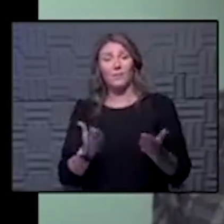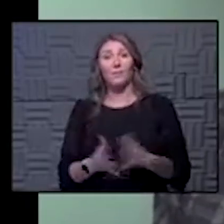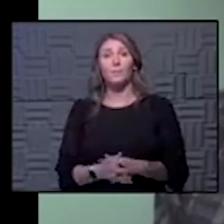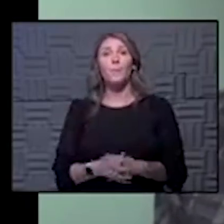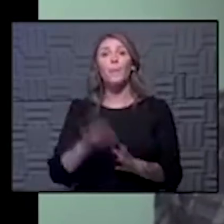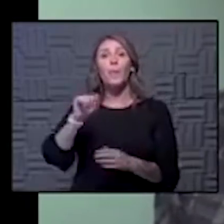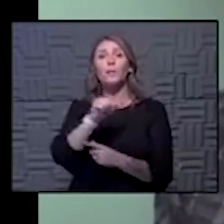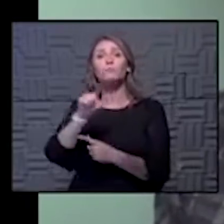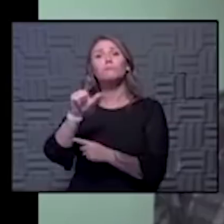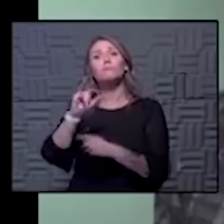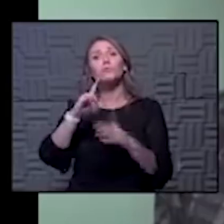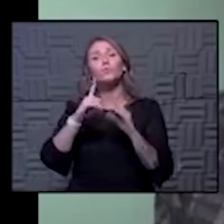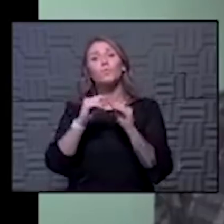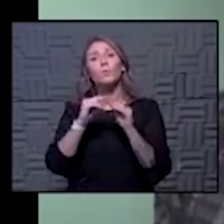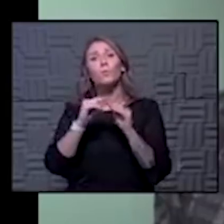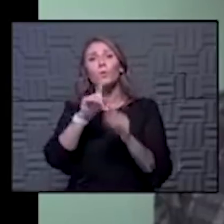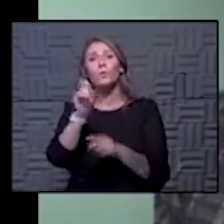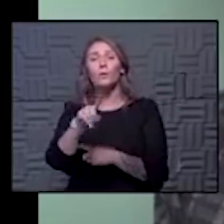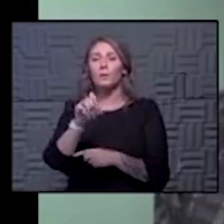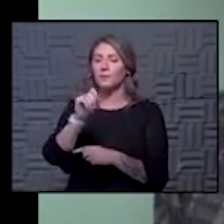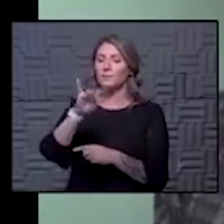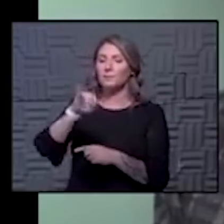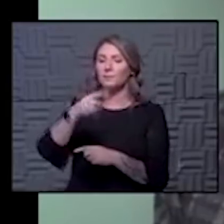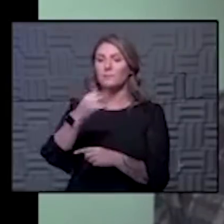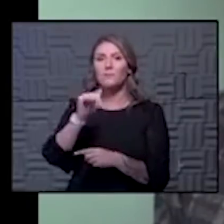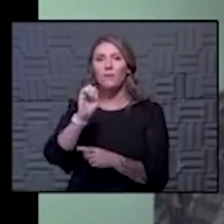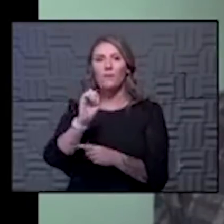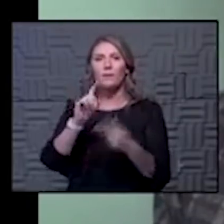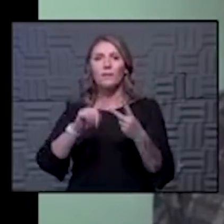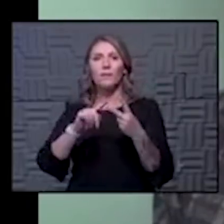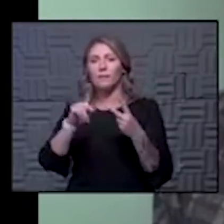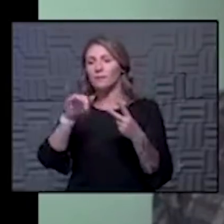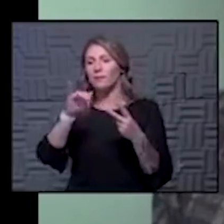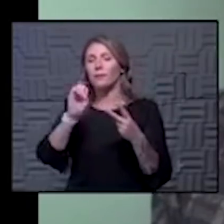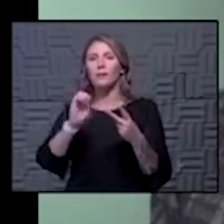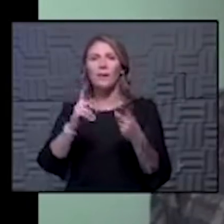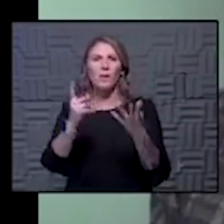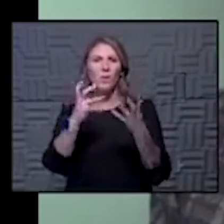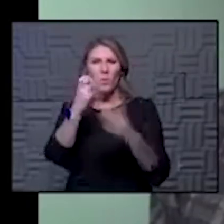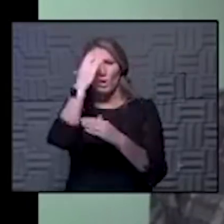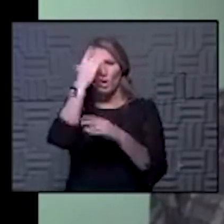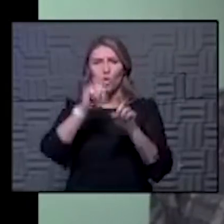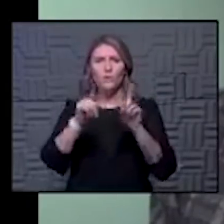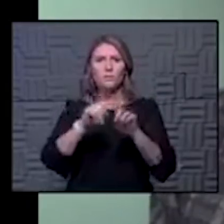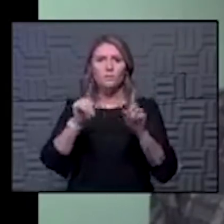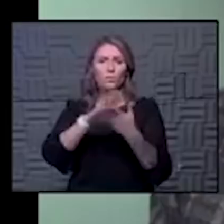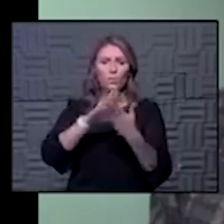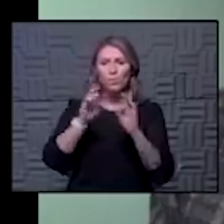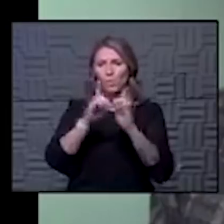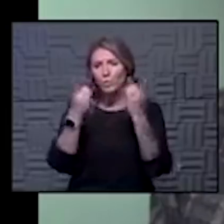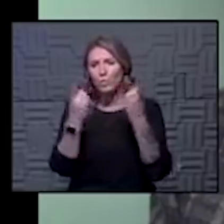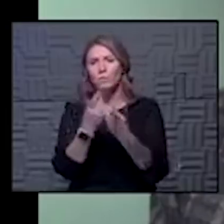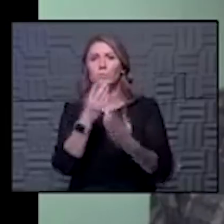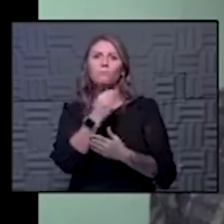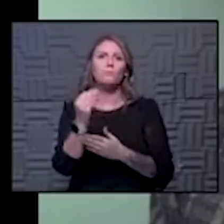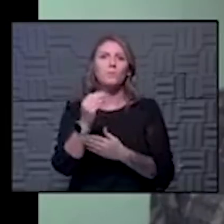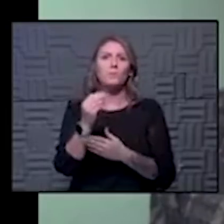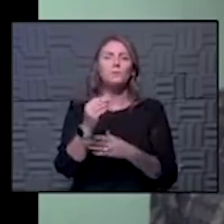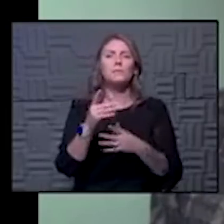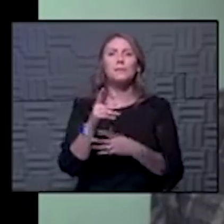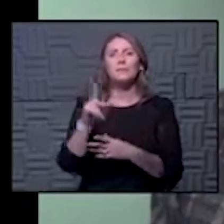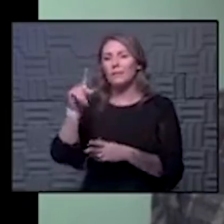Jill, one more question. Stephanie and Katie want to know, they live in different school districts, different sides of the state